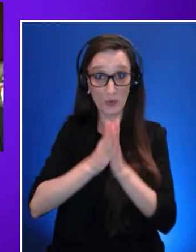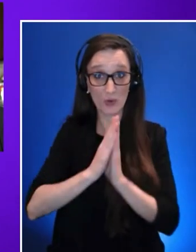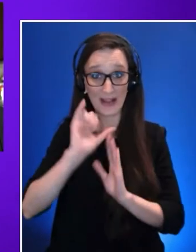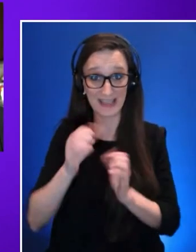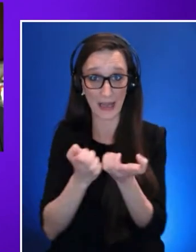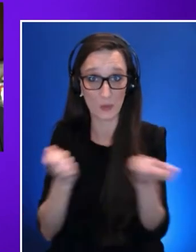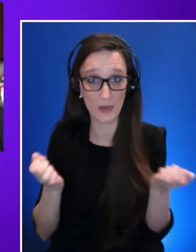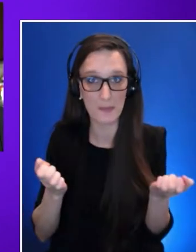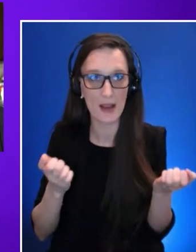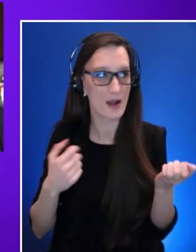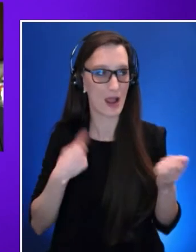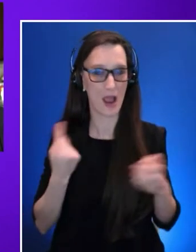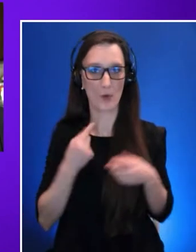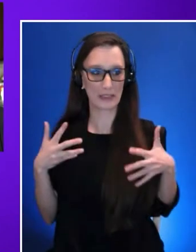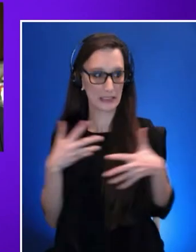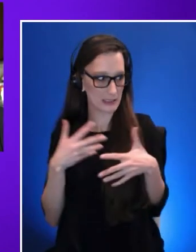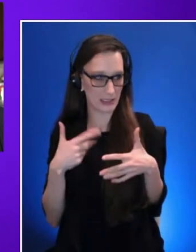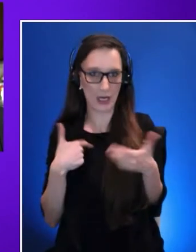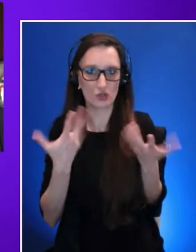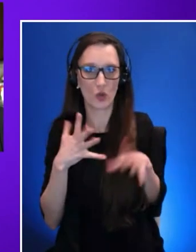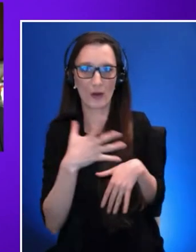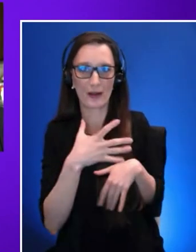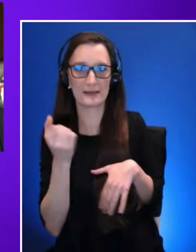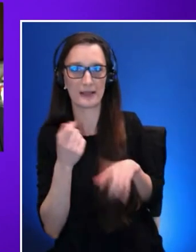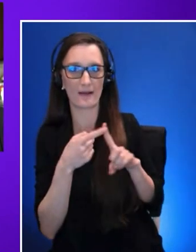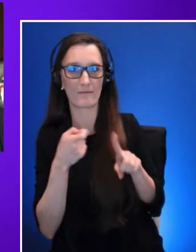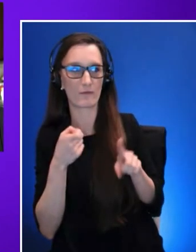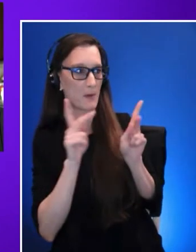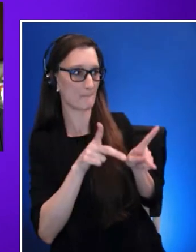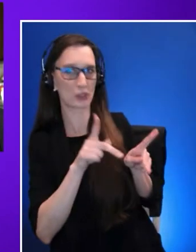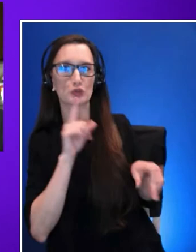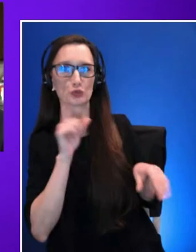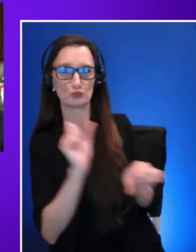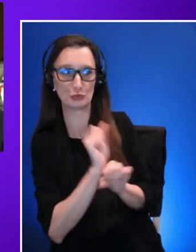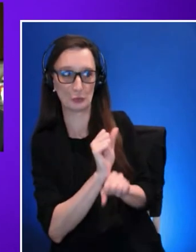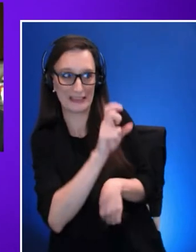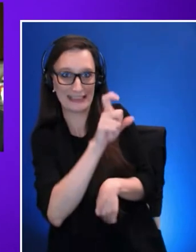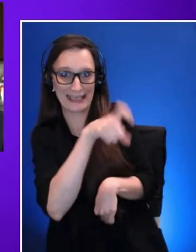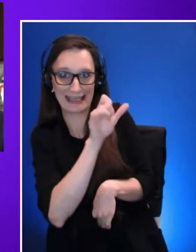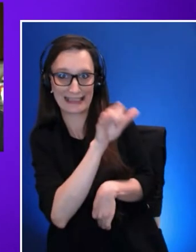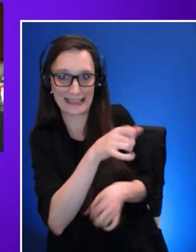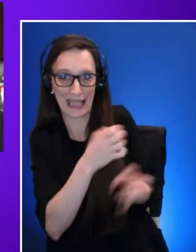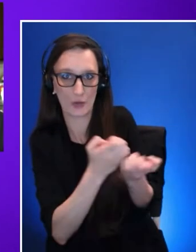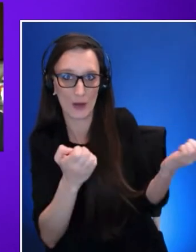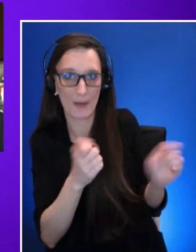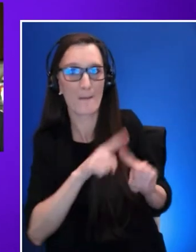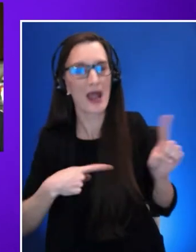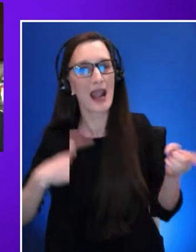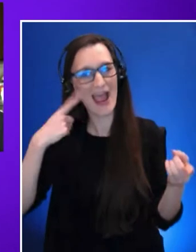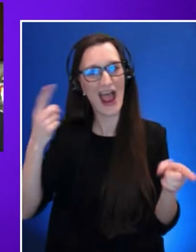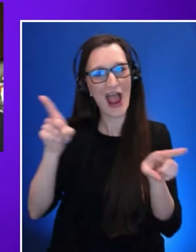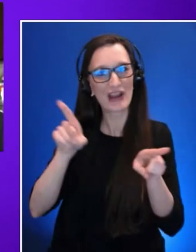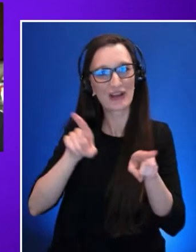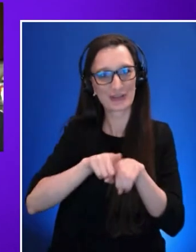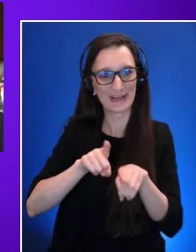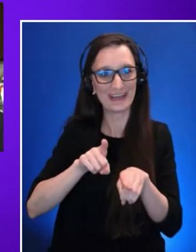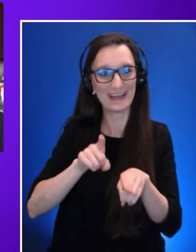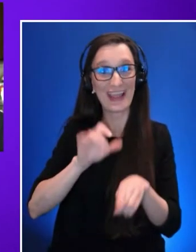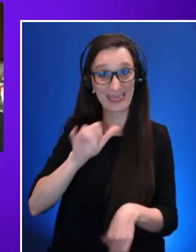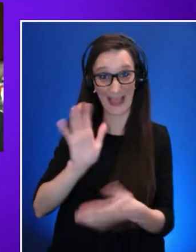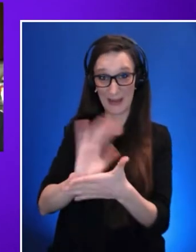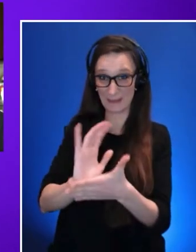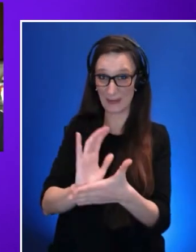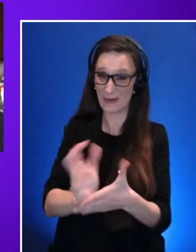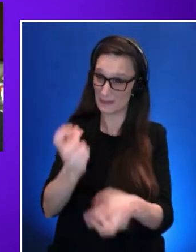it from somebody who needs it. But I agree, Dune was really difficult to understand, and I wish I had the